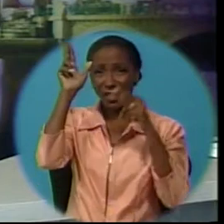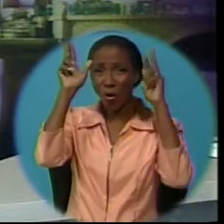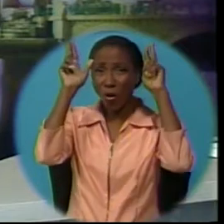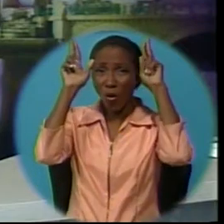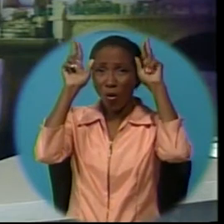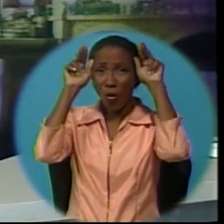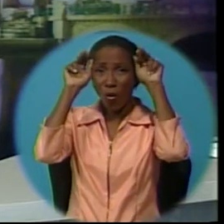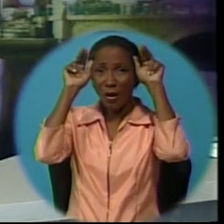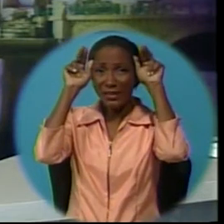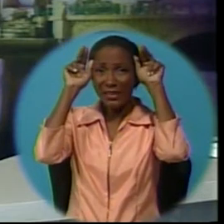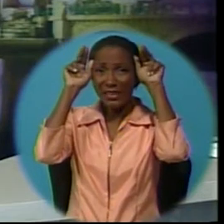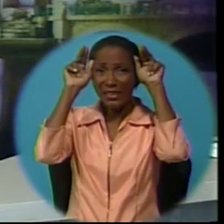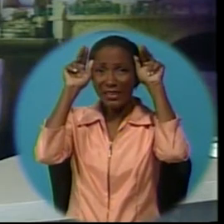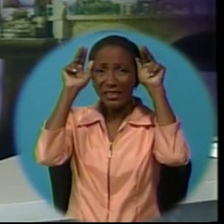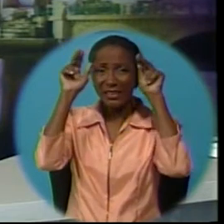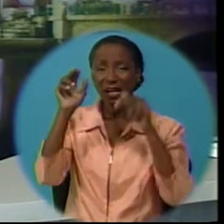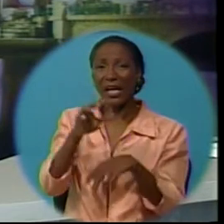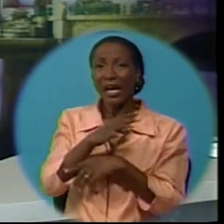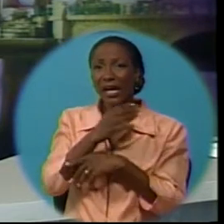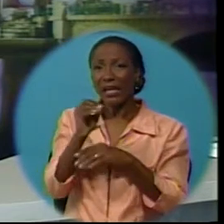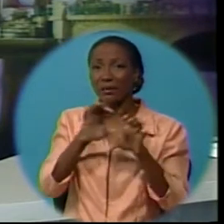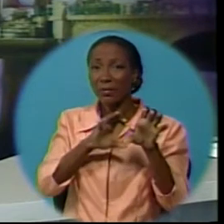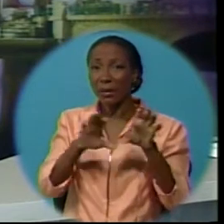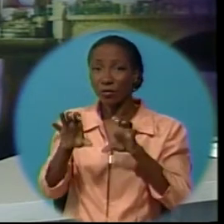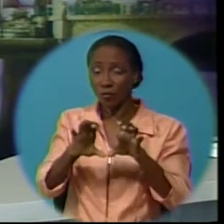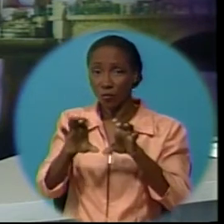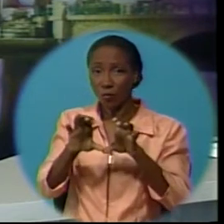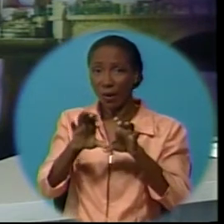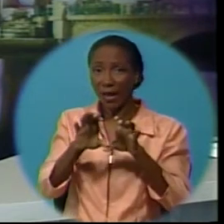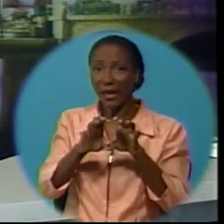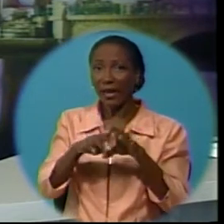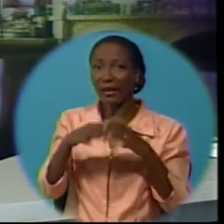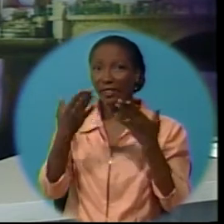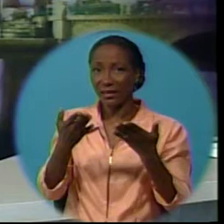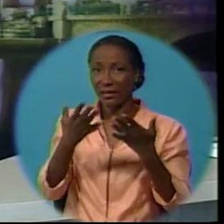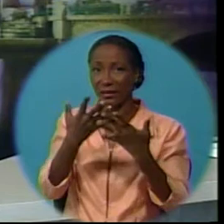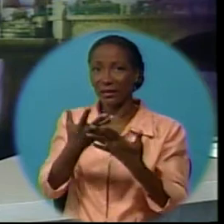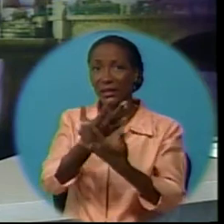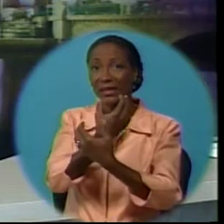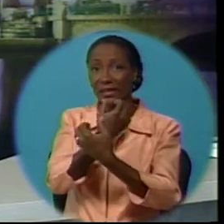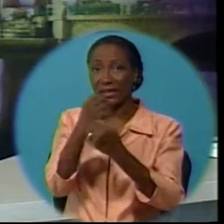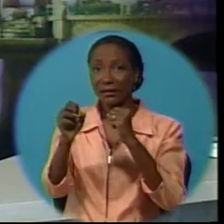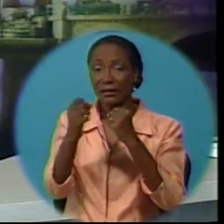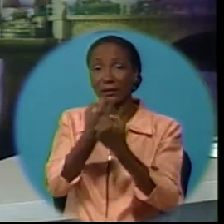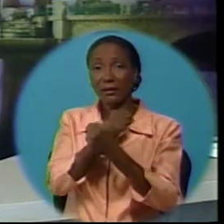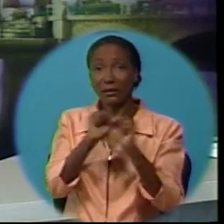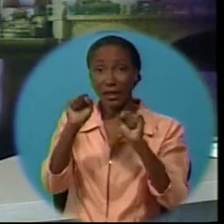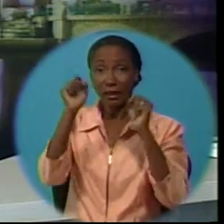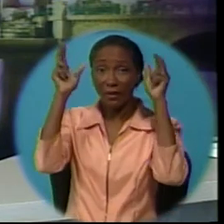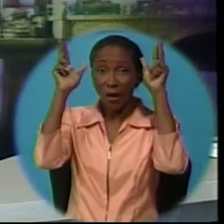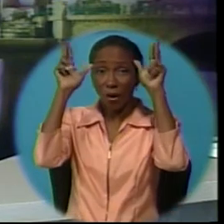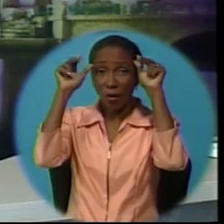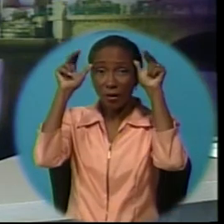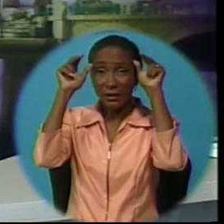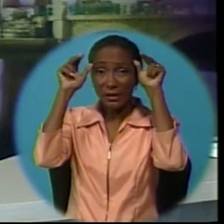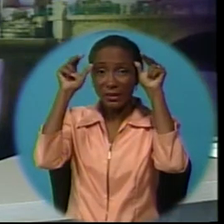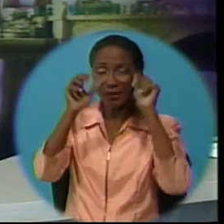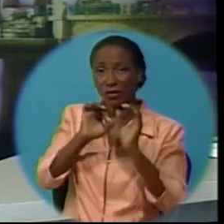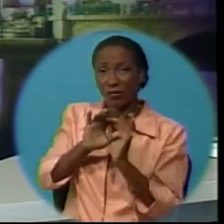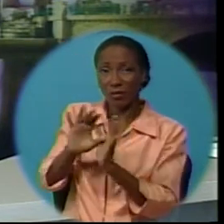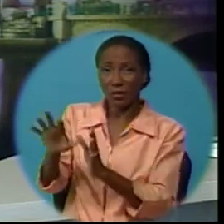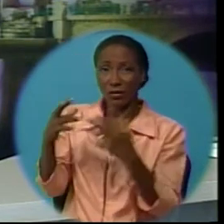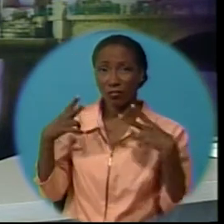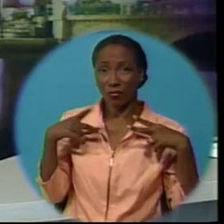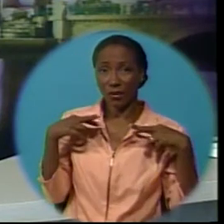Horses hasn't only been fulfilling its mandate of rescuing horses, especially neglected retired racehorses, but